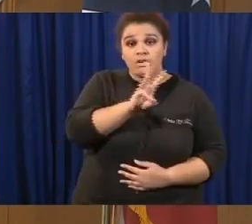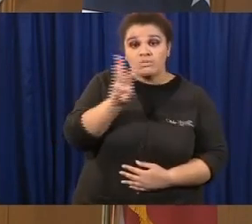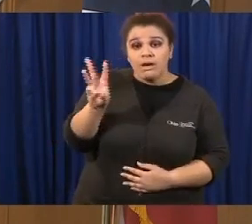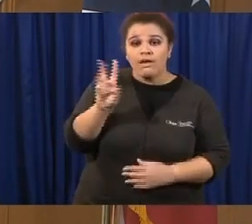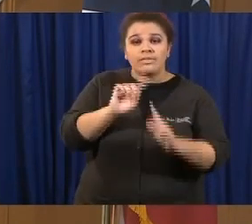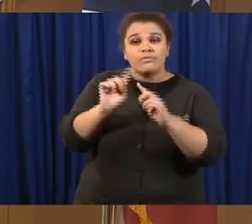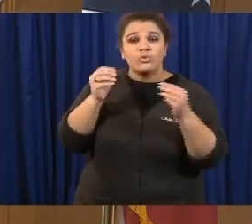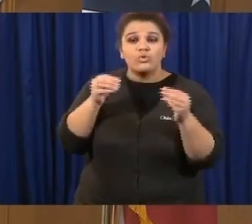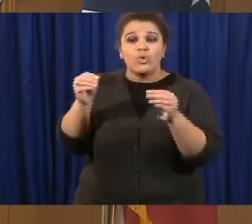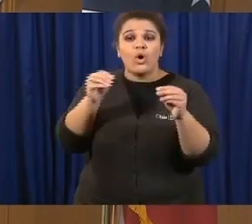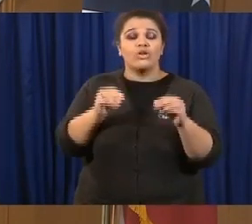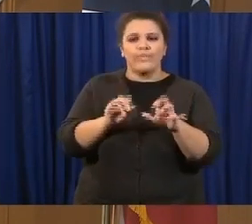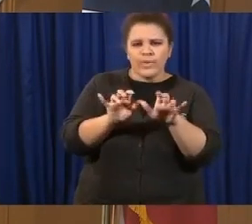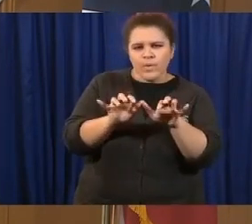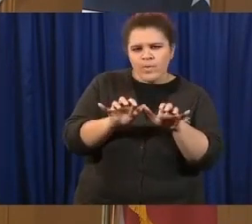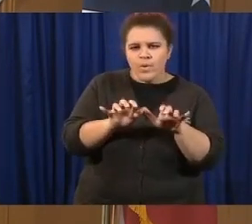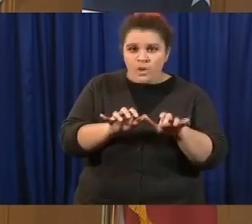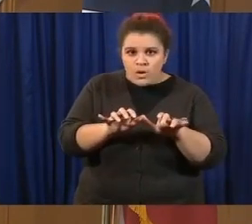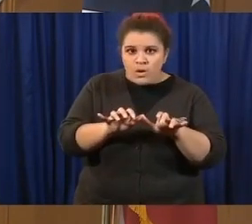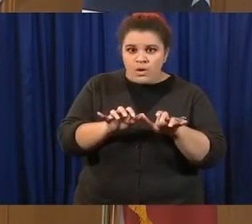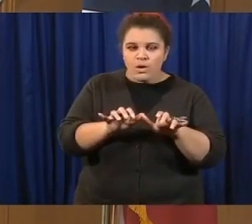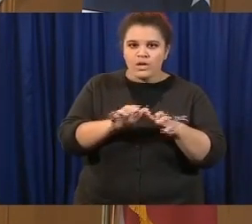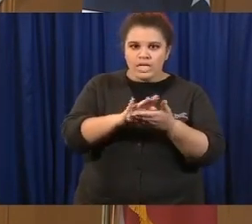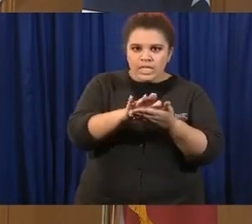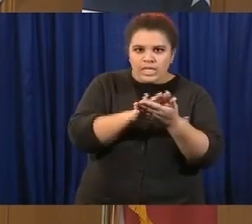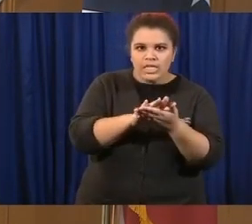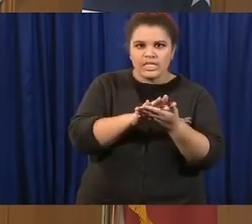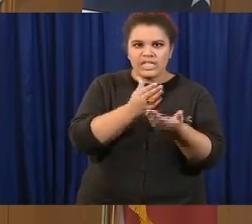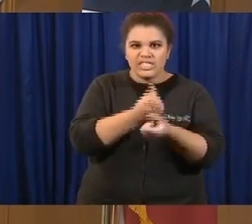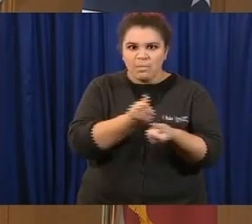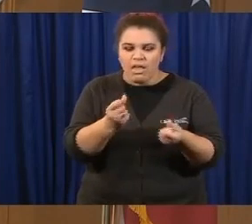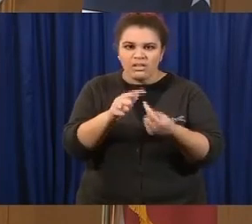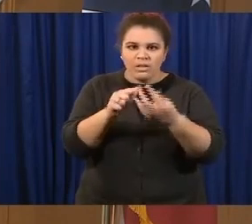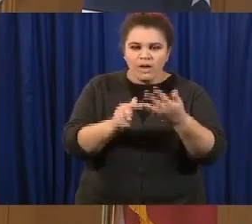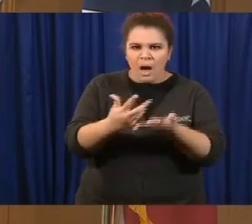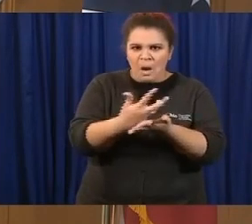that now? Is there a plan for the state to help out with that? Very, very important.